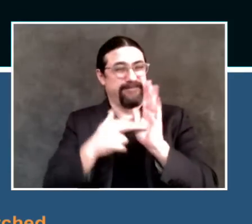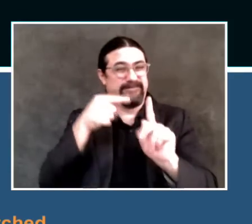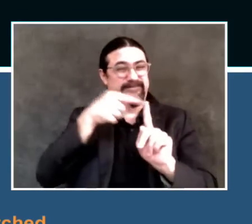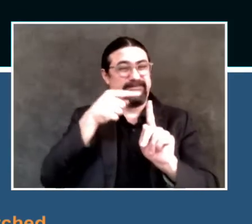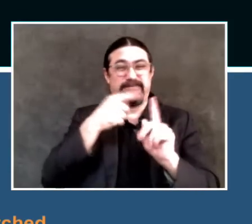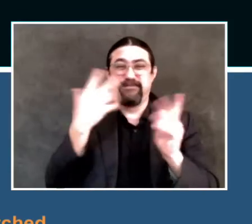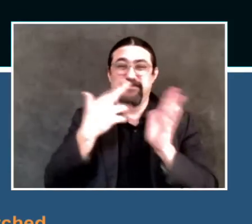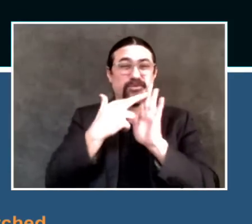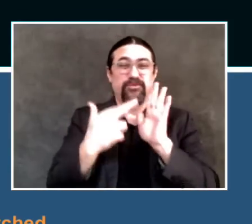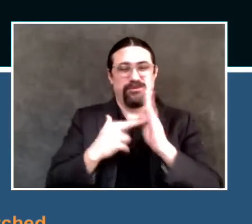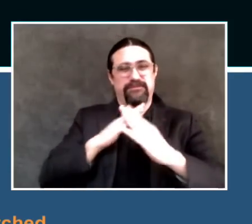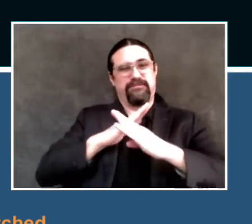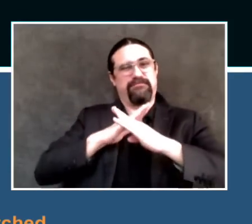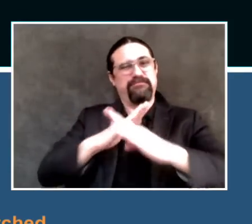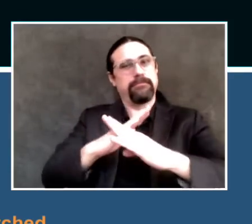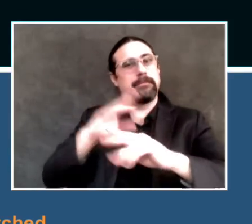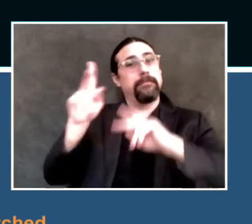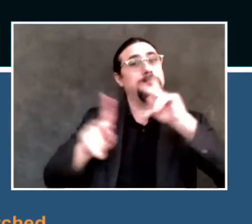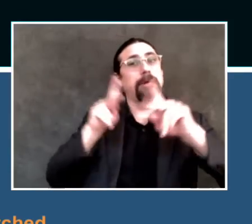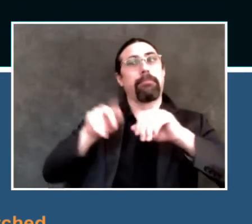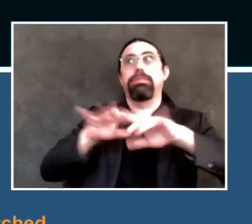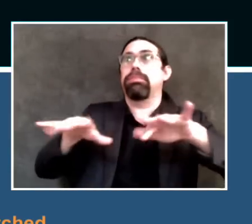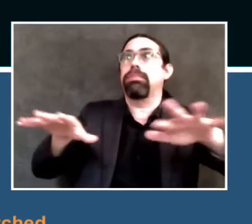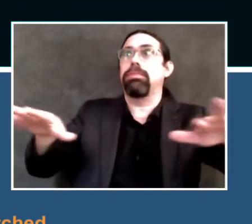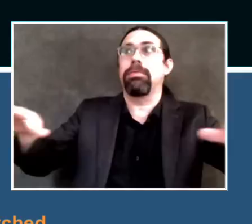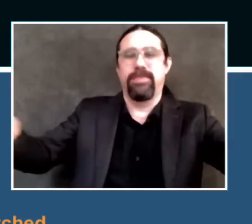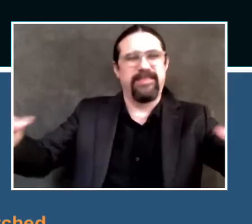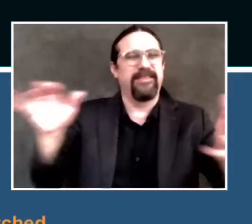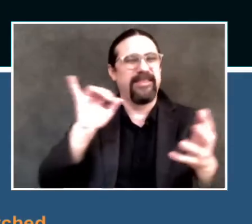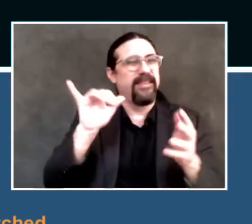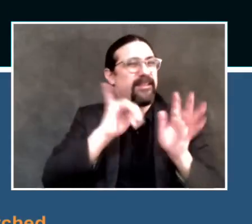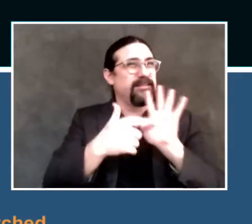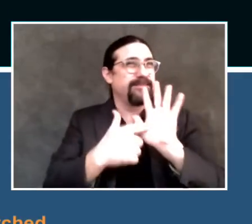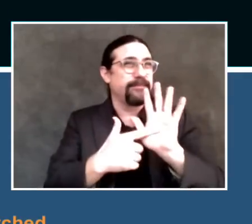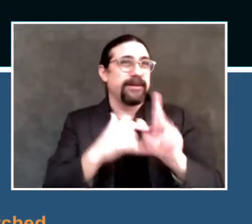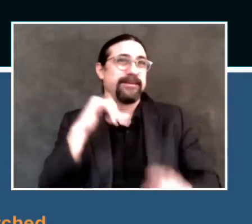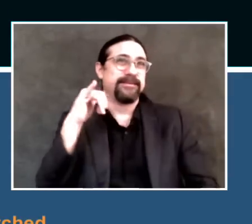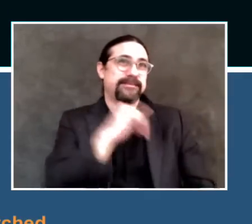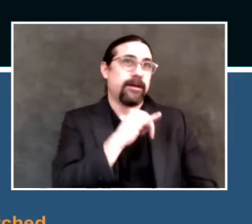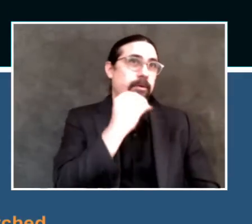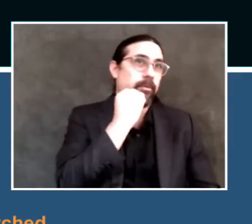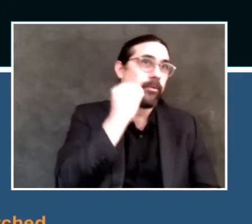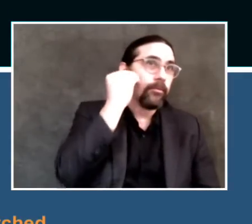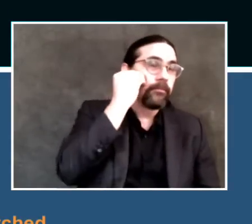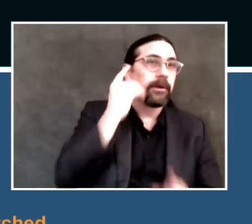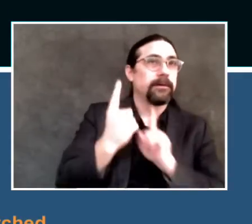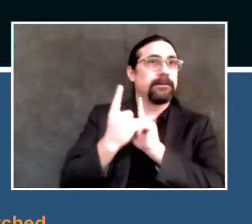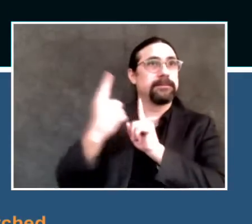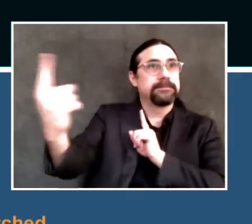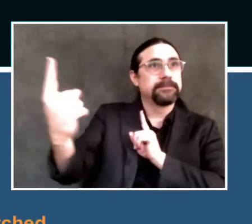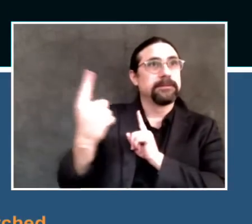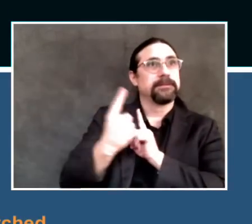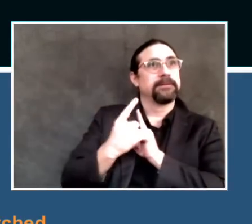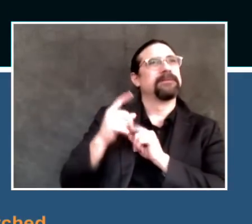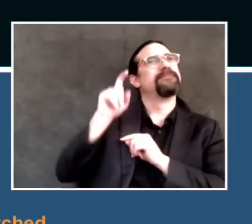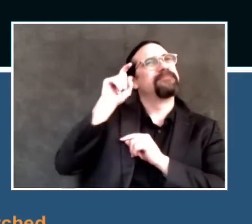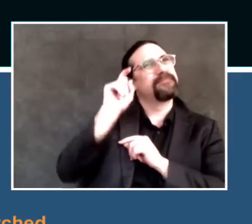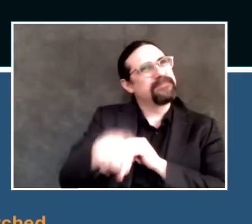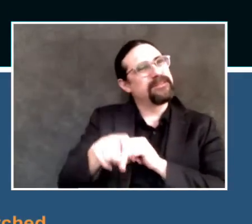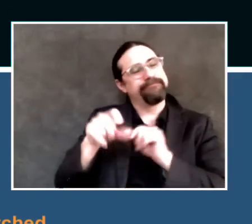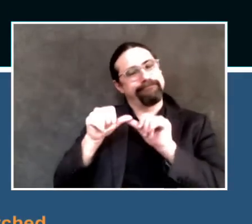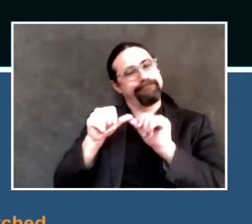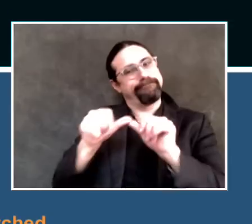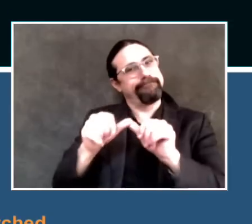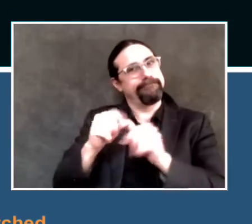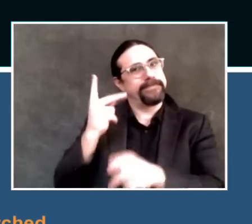clear evidence of the disparities that are showing up with this disease and have been existent for healthcare for way too long in this country and in this